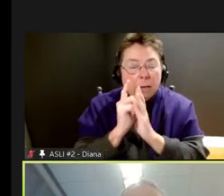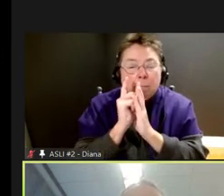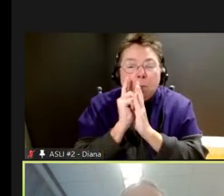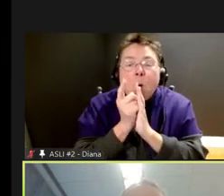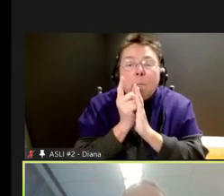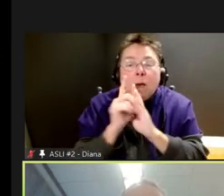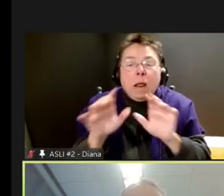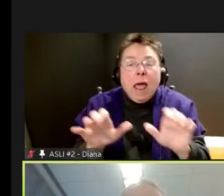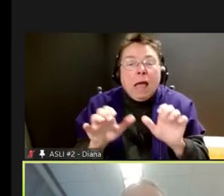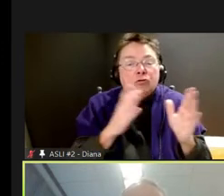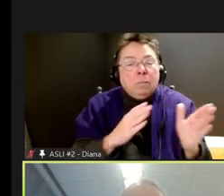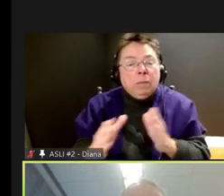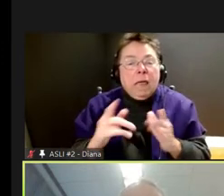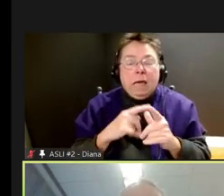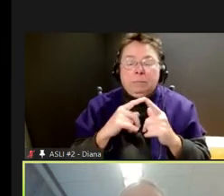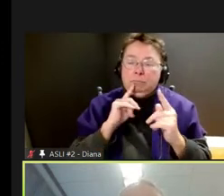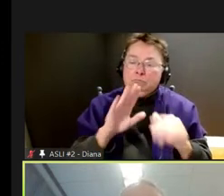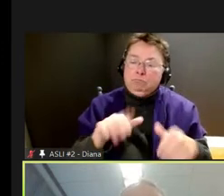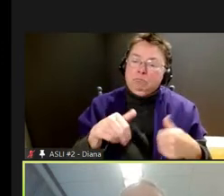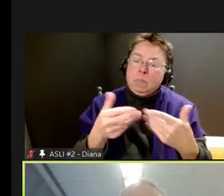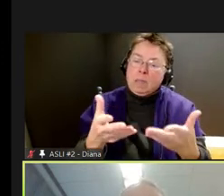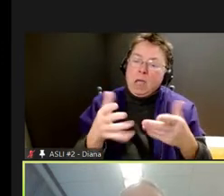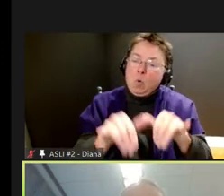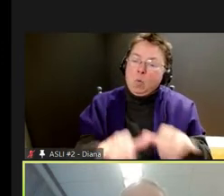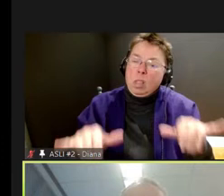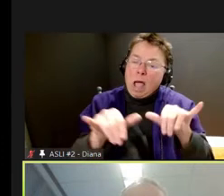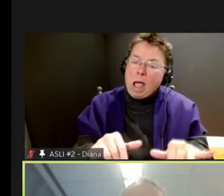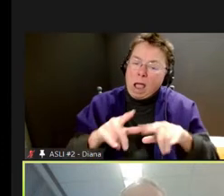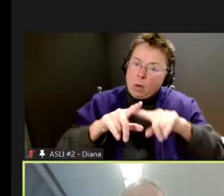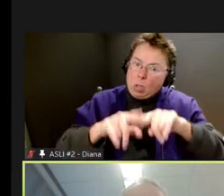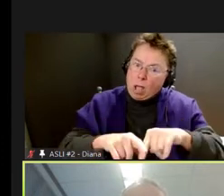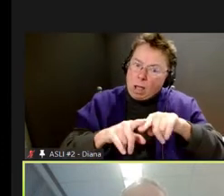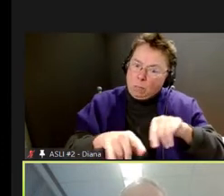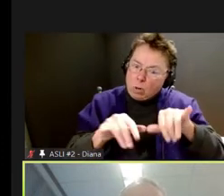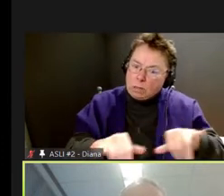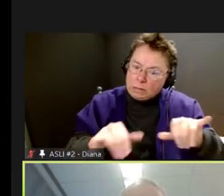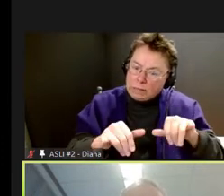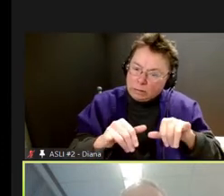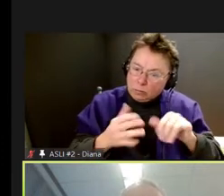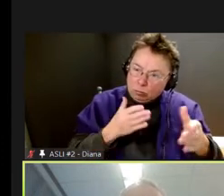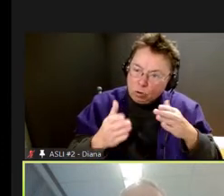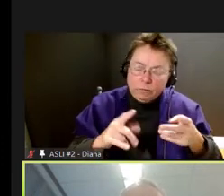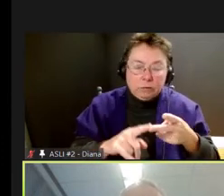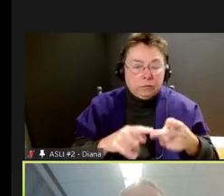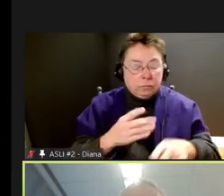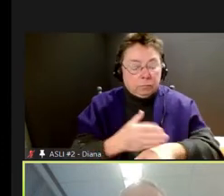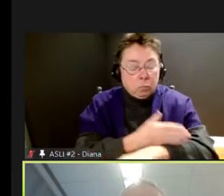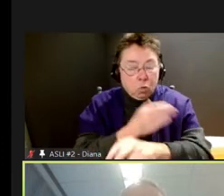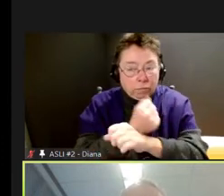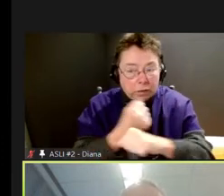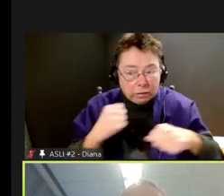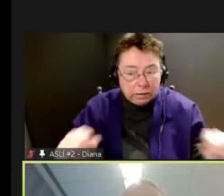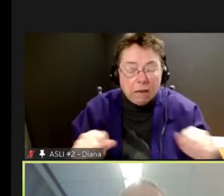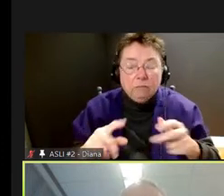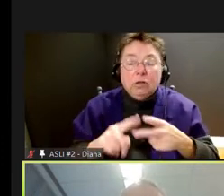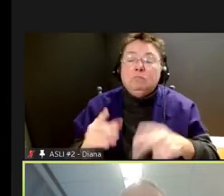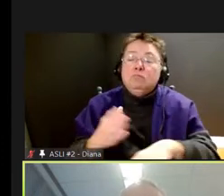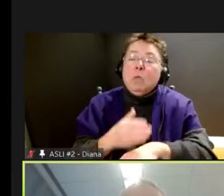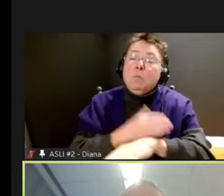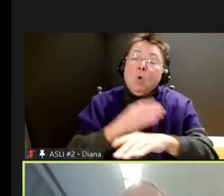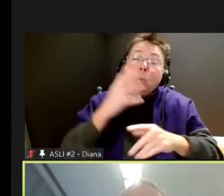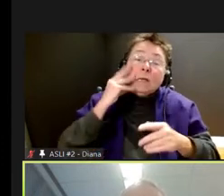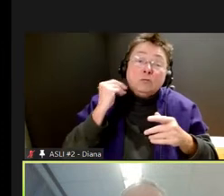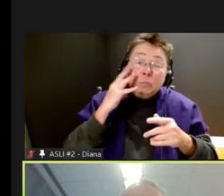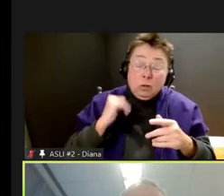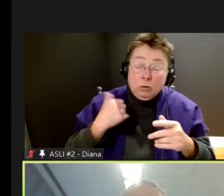which focuses on delivering reliable, consistent service, enhancing safety and security, improving the customer experience at our